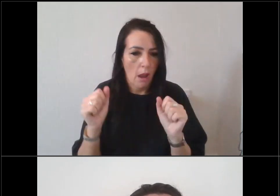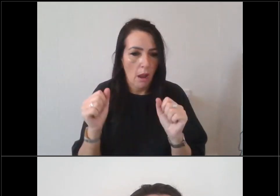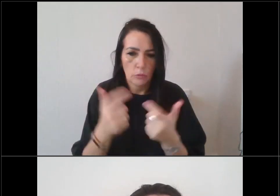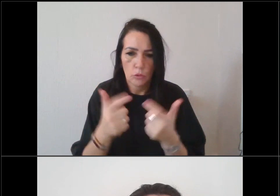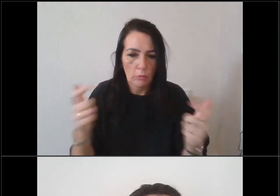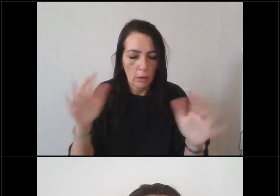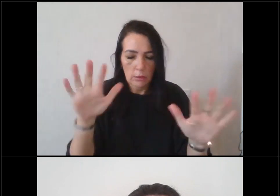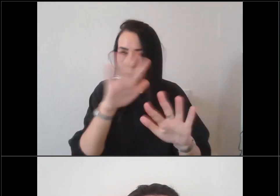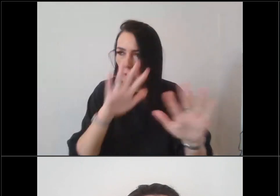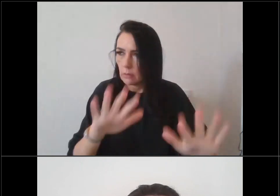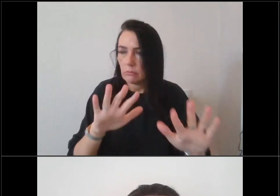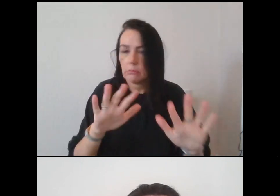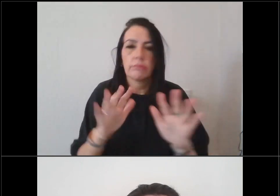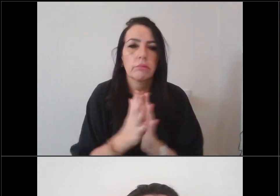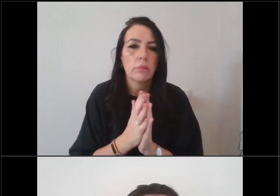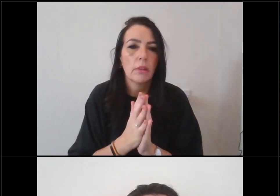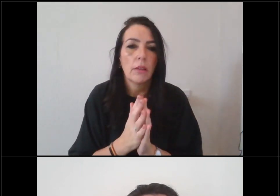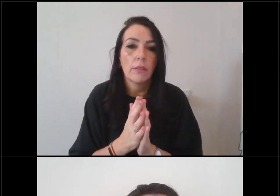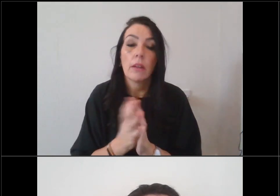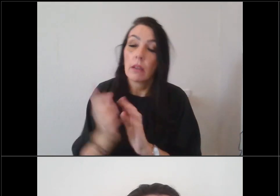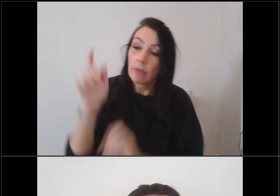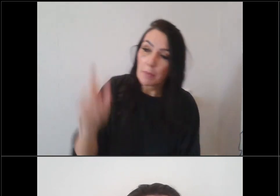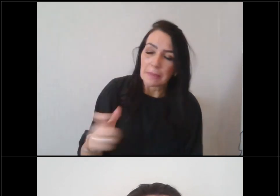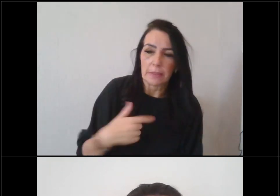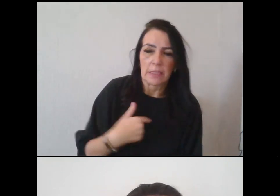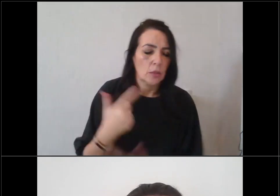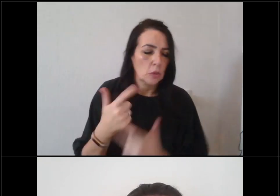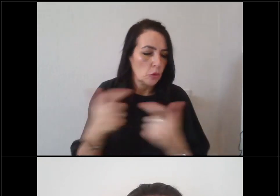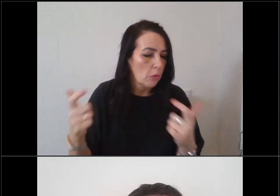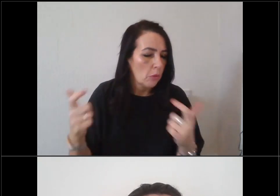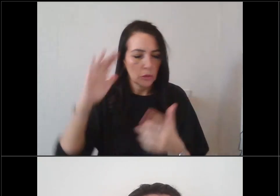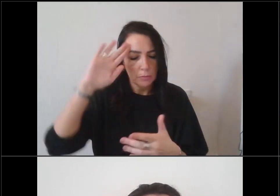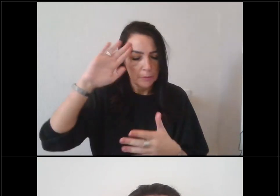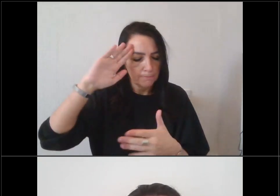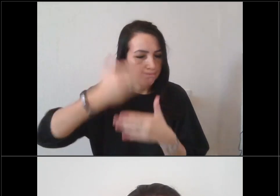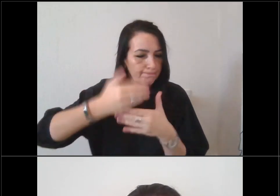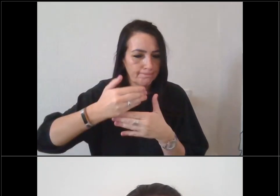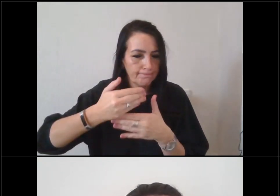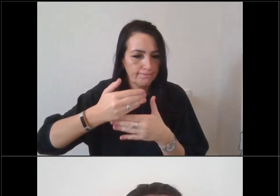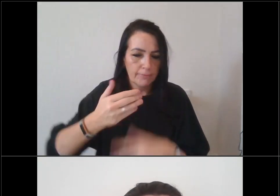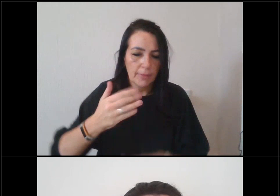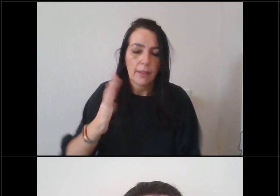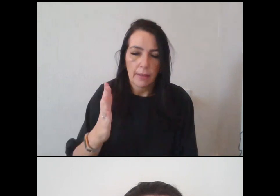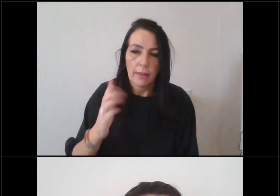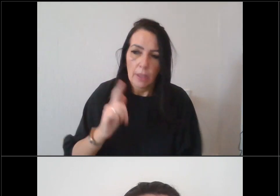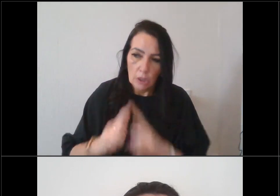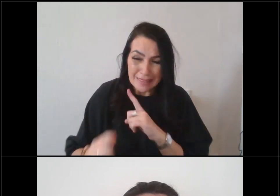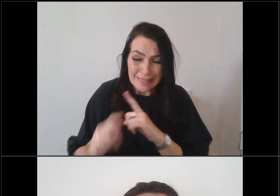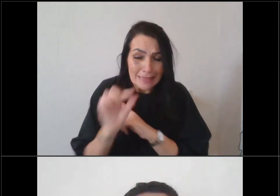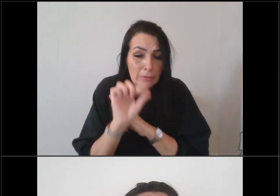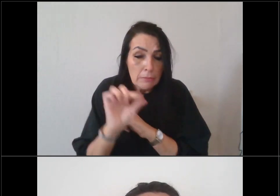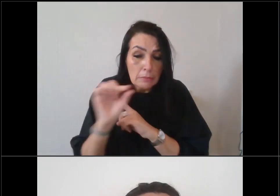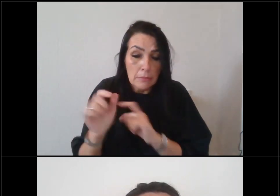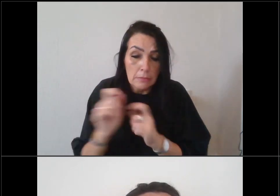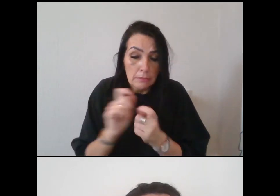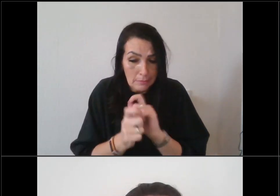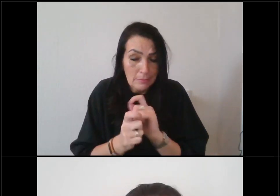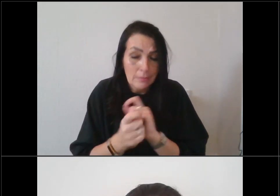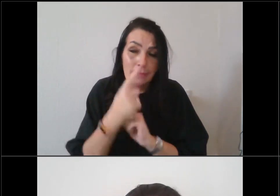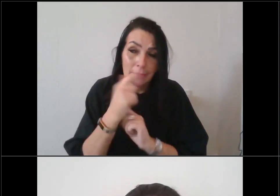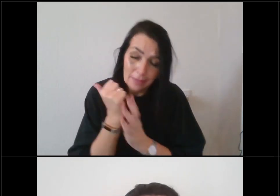And I think in those cases, just a call to action, getting people to make even small changes can